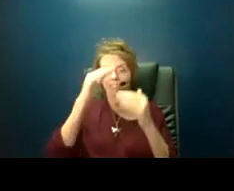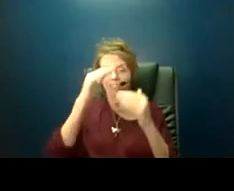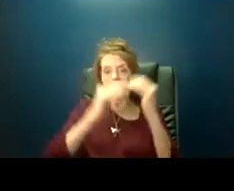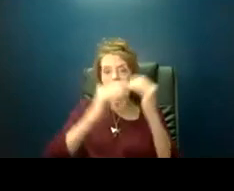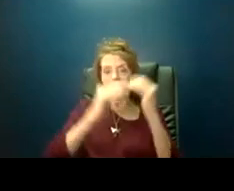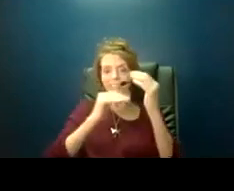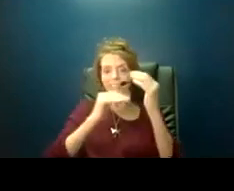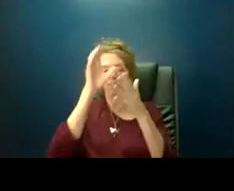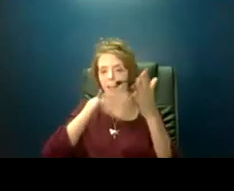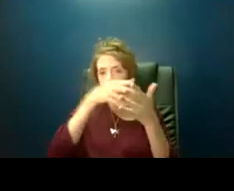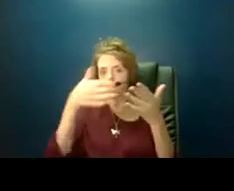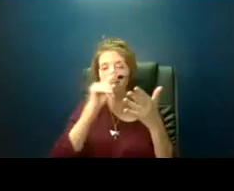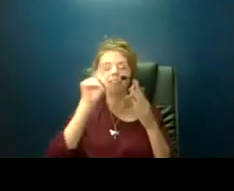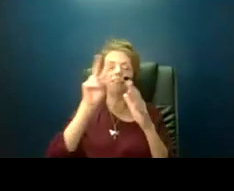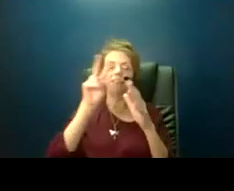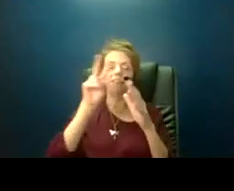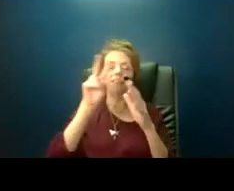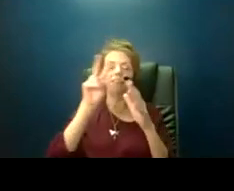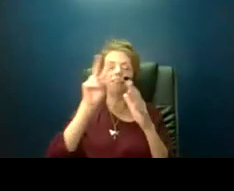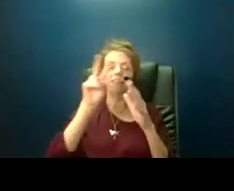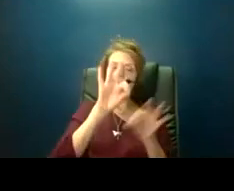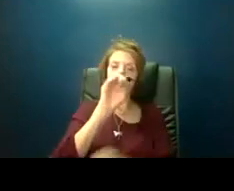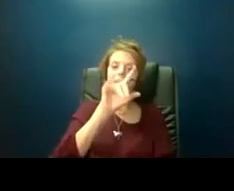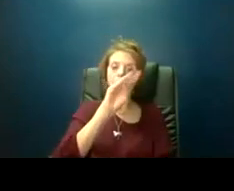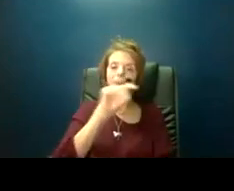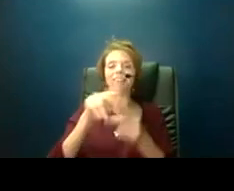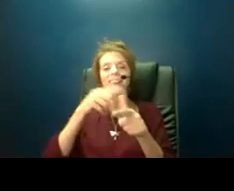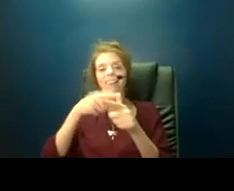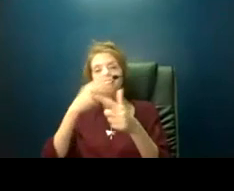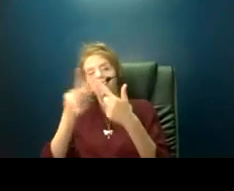elements. The second is the workshop organizer chart,